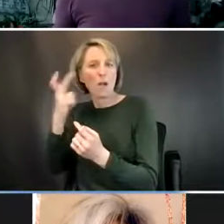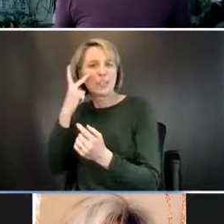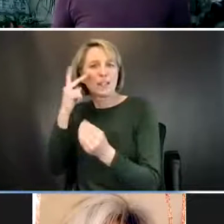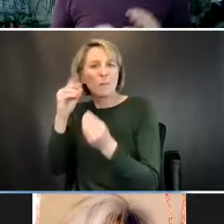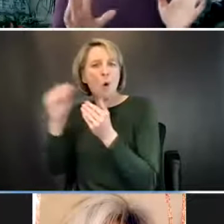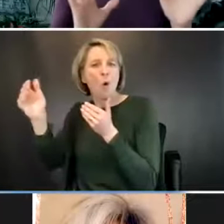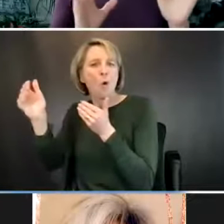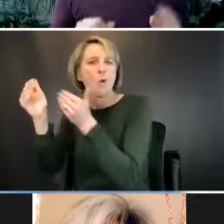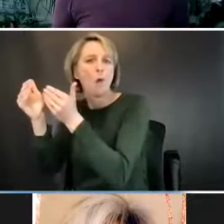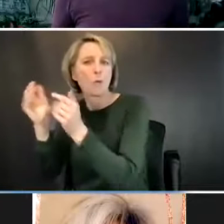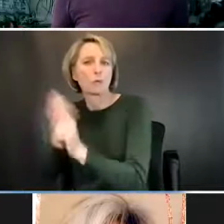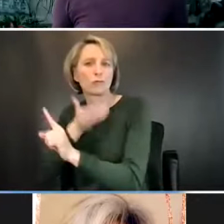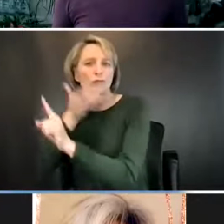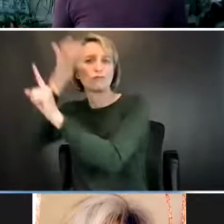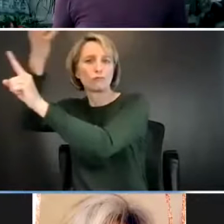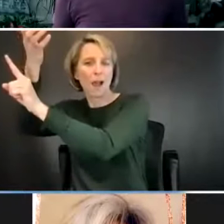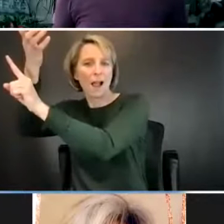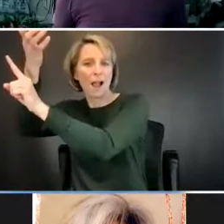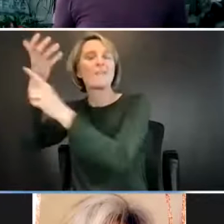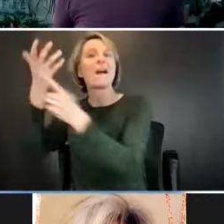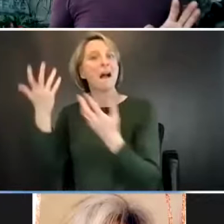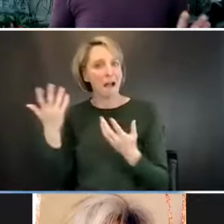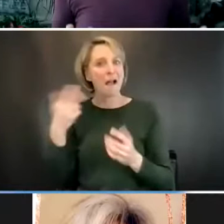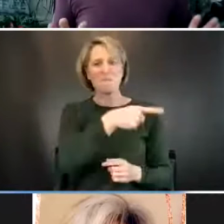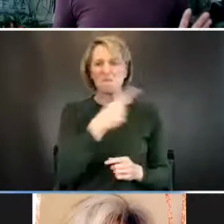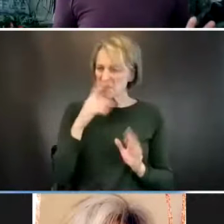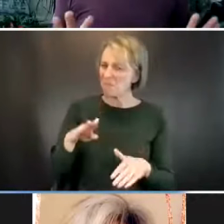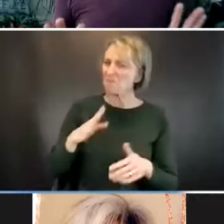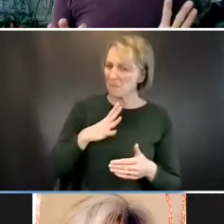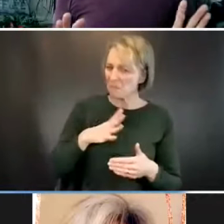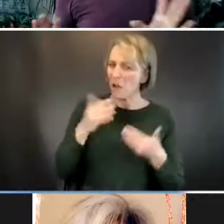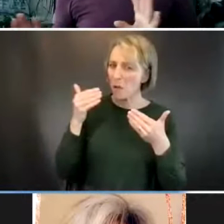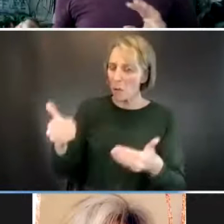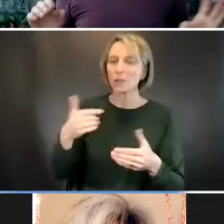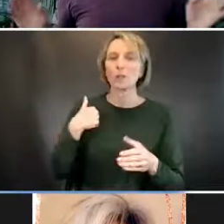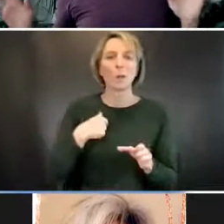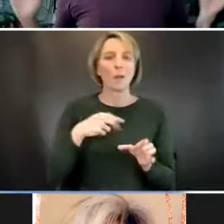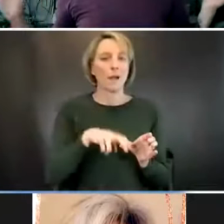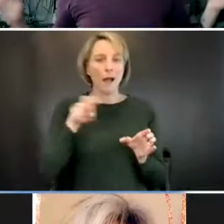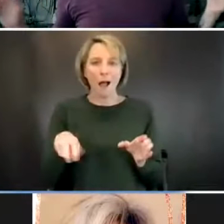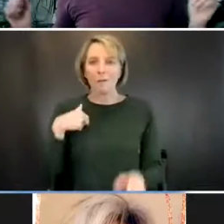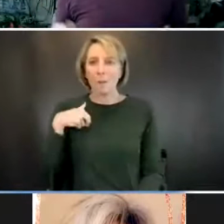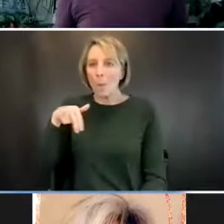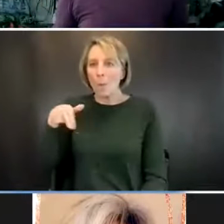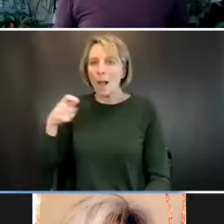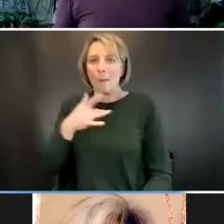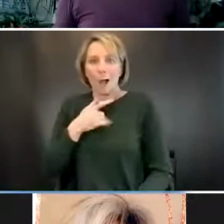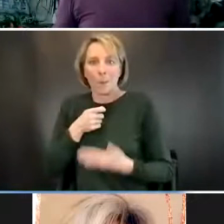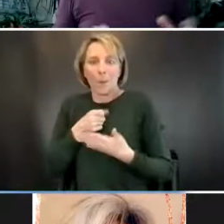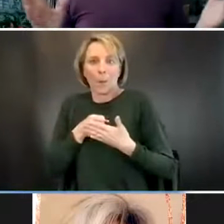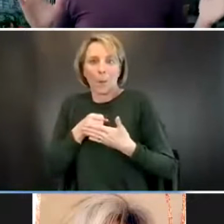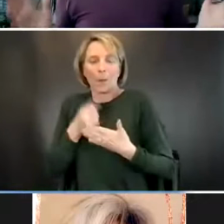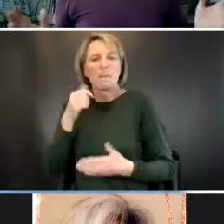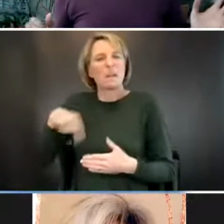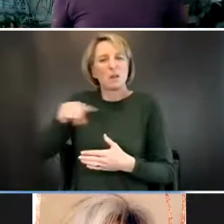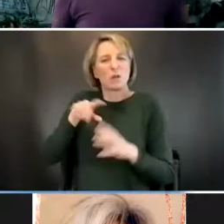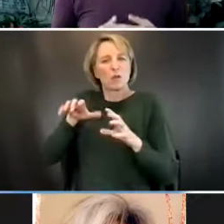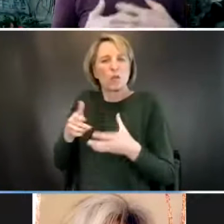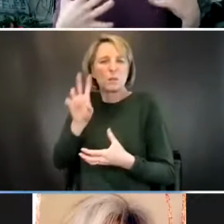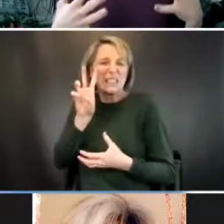stress, but we're so excited about seeing these giraffes. So we get closer and closer and there's maybe 6 or 8 of us and we're just oohing